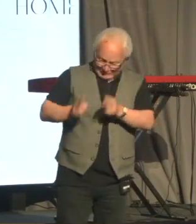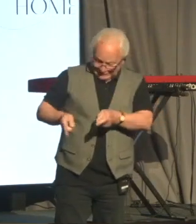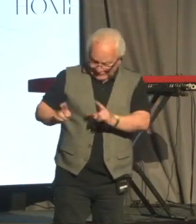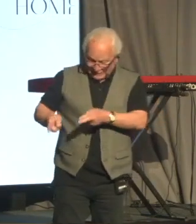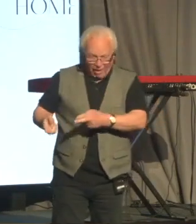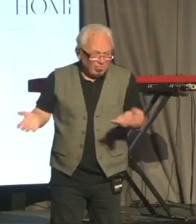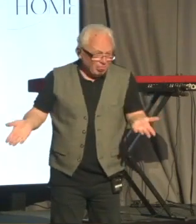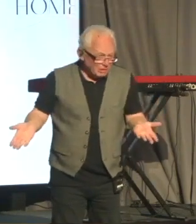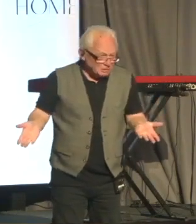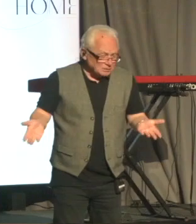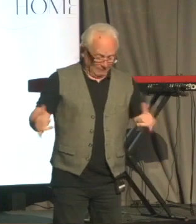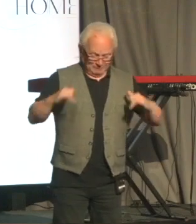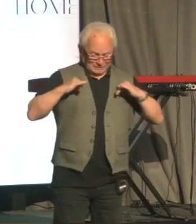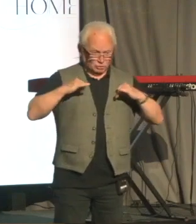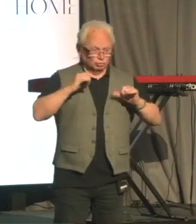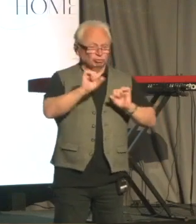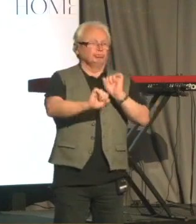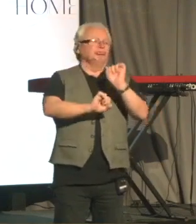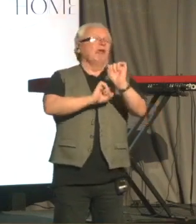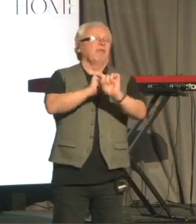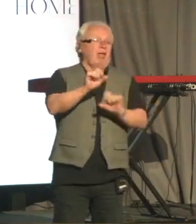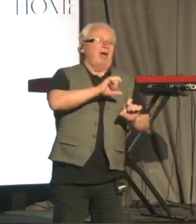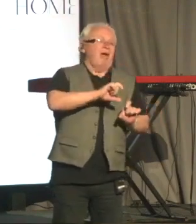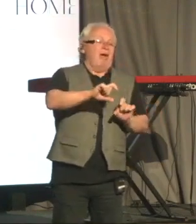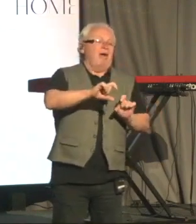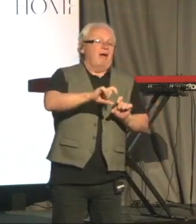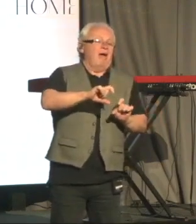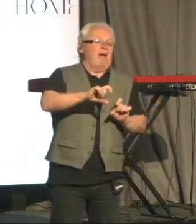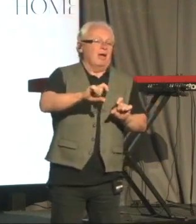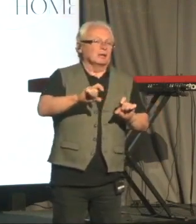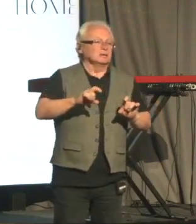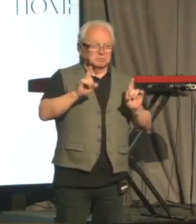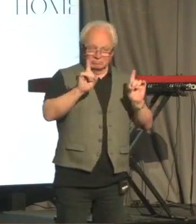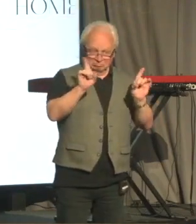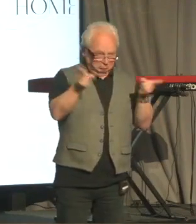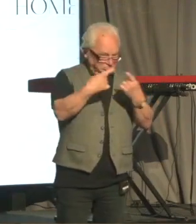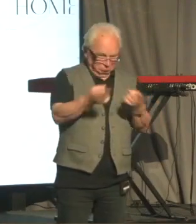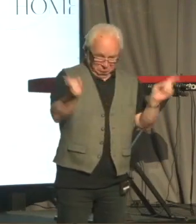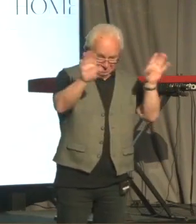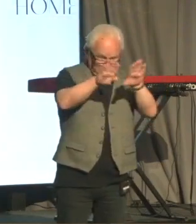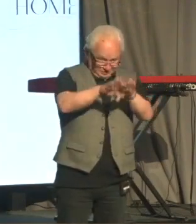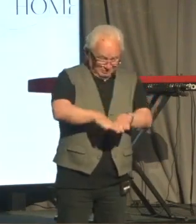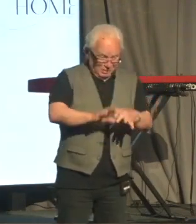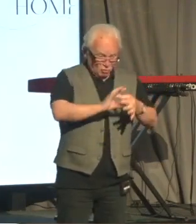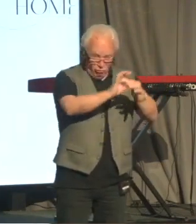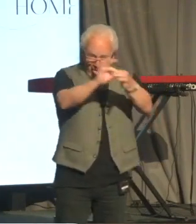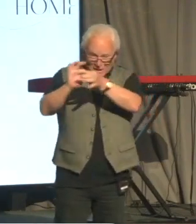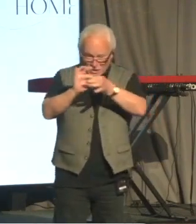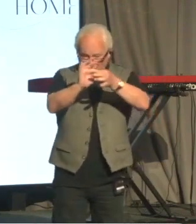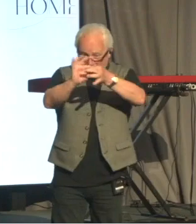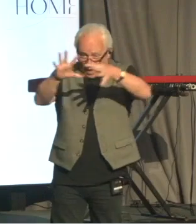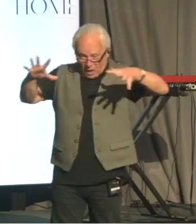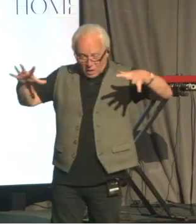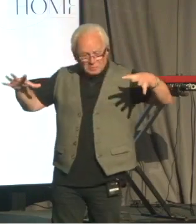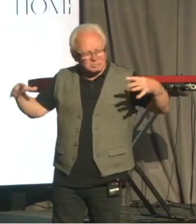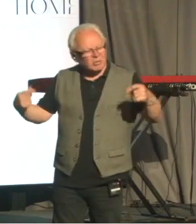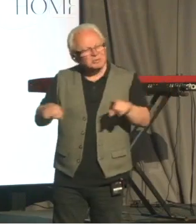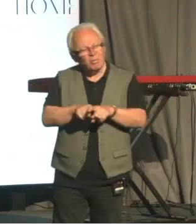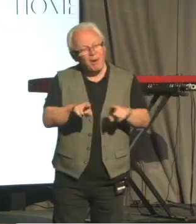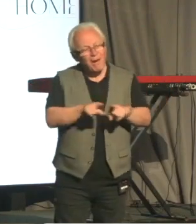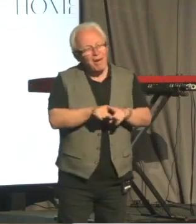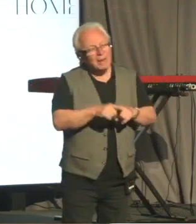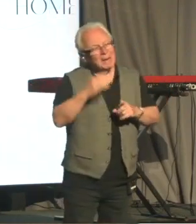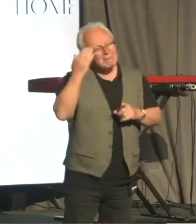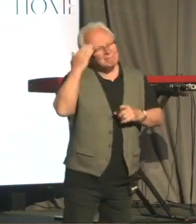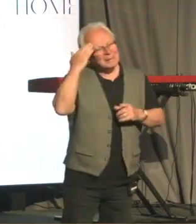Businesses have struggled and some have not made it. Relationships have broken down. People's mental health has been